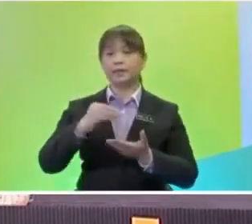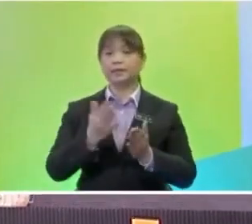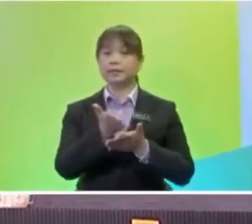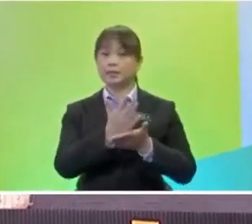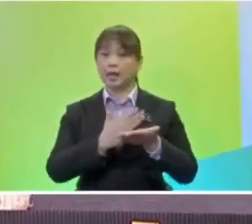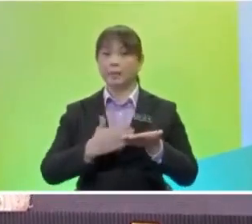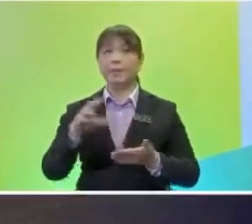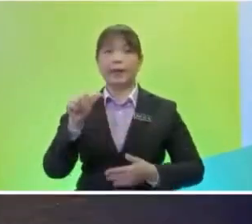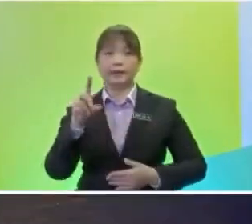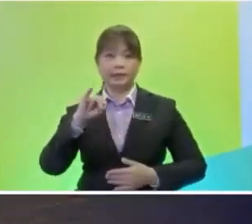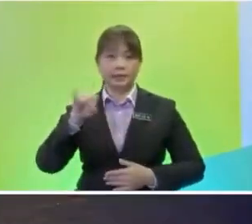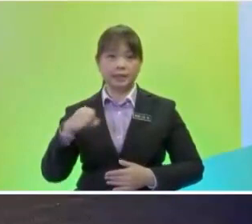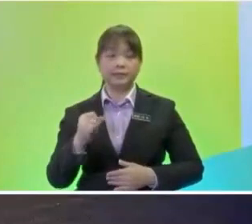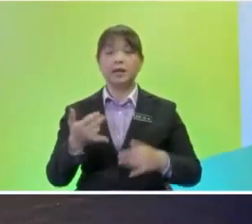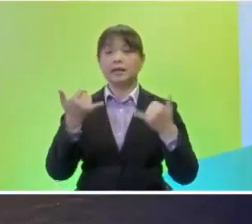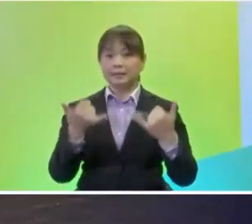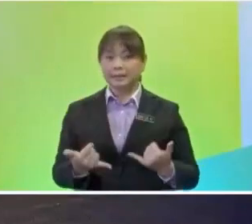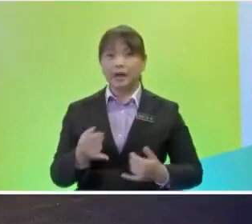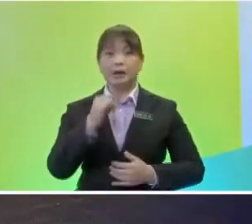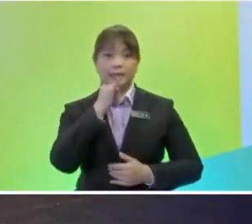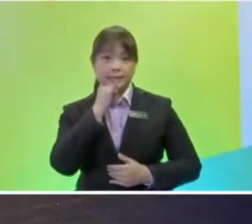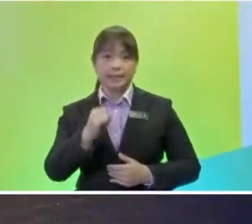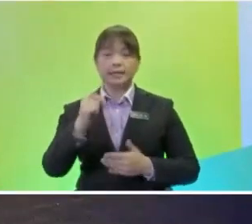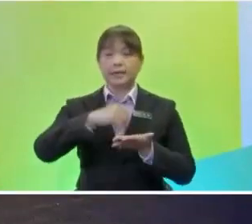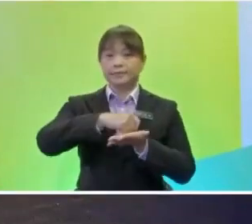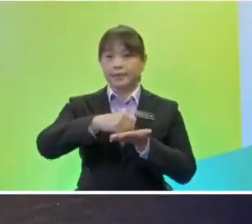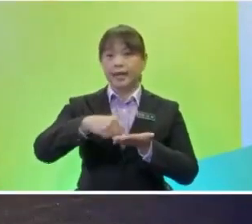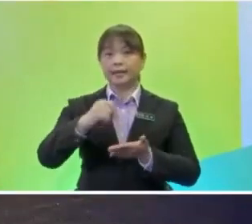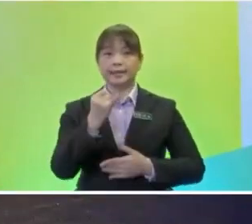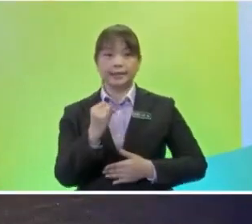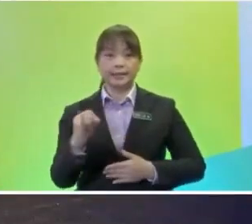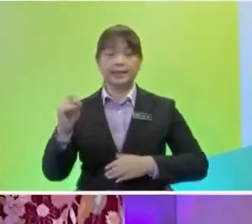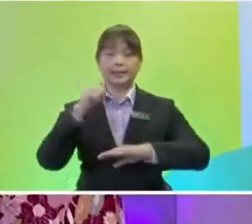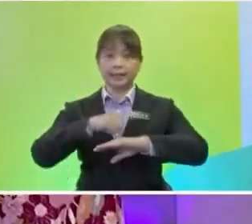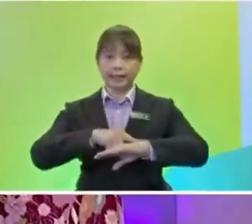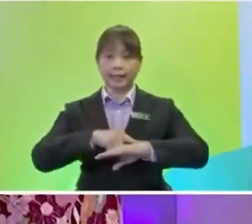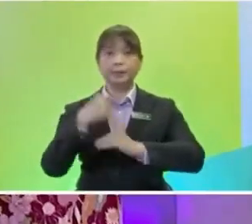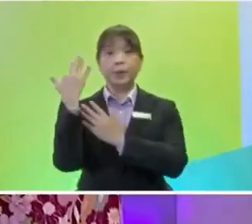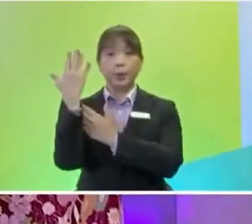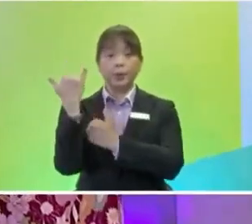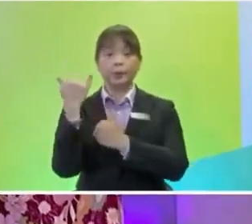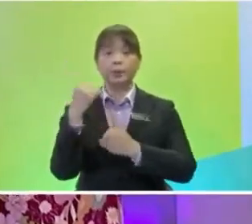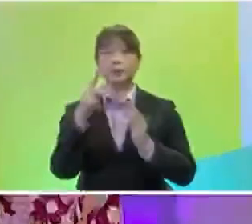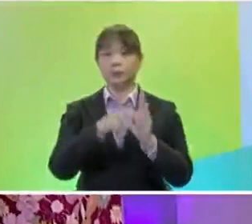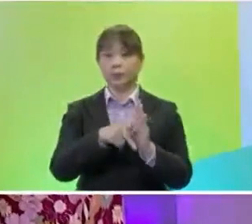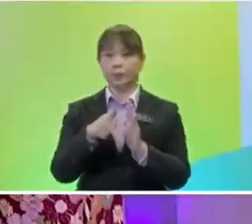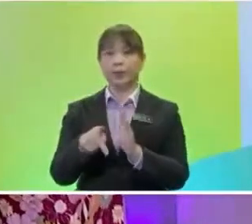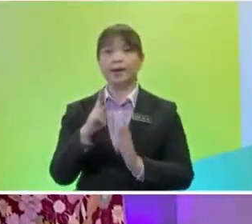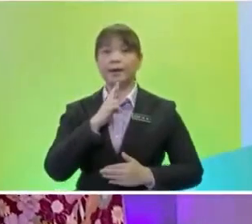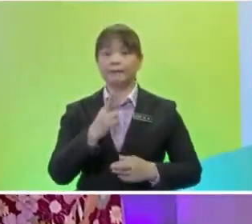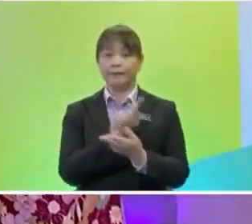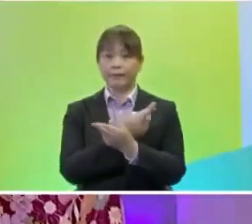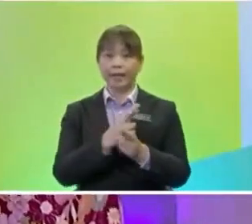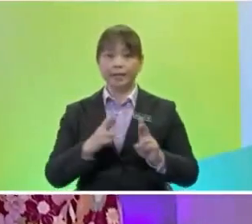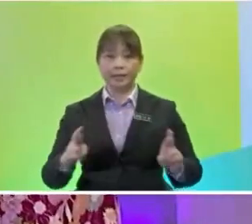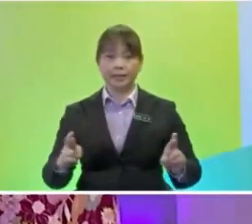writing, right, teacher? Writing time. All right, so let's start. I hope our pupils are ready to do our writing activity. Mm-hmm. Okay, so